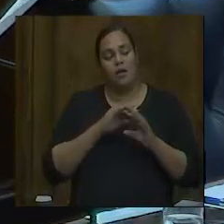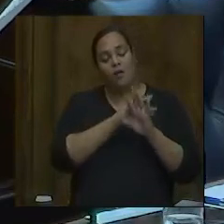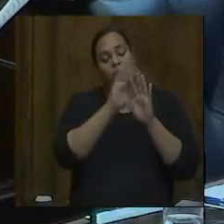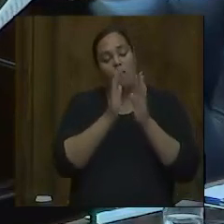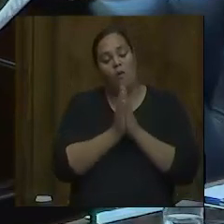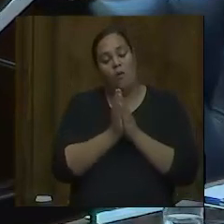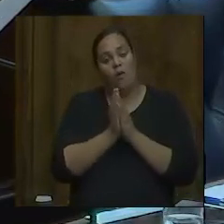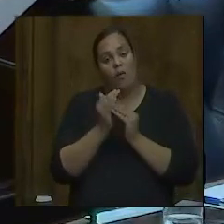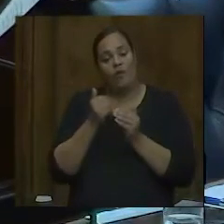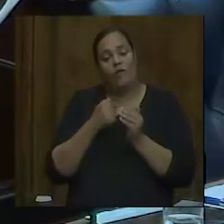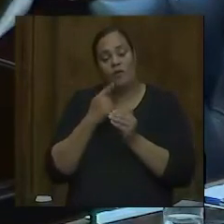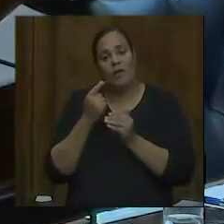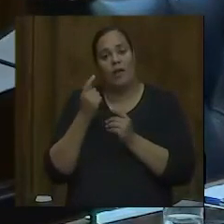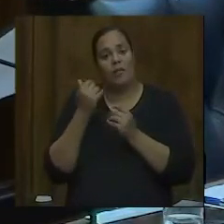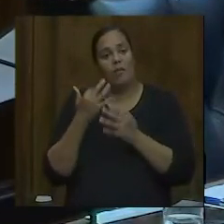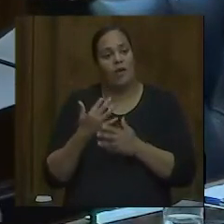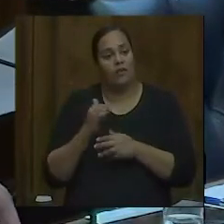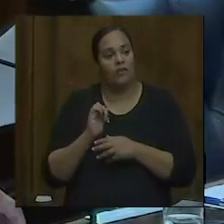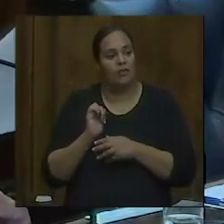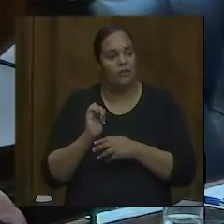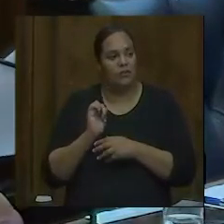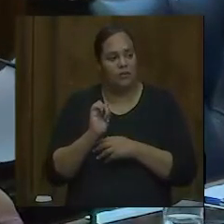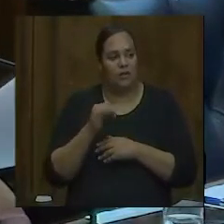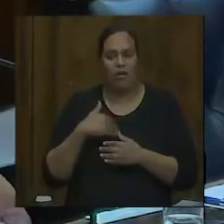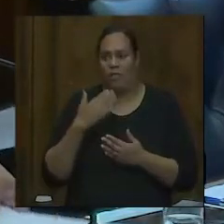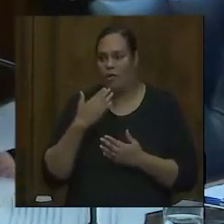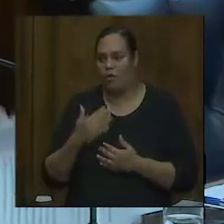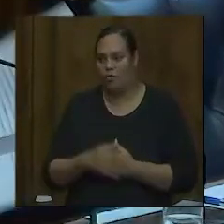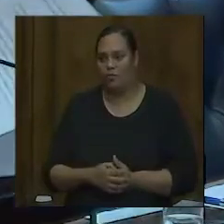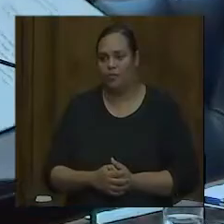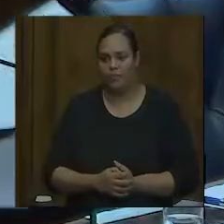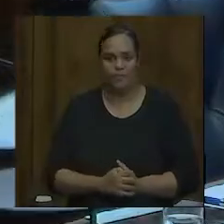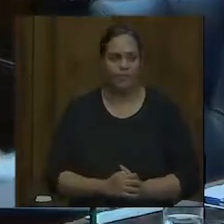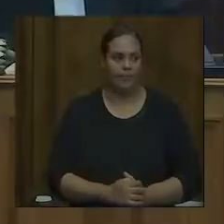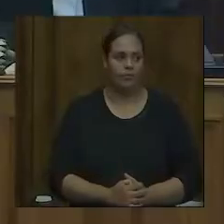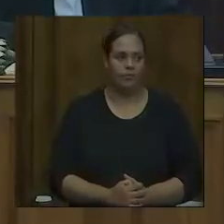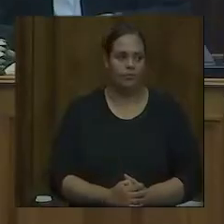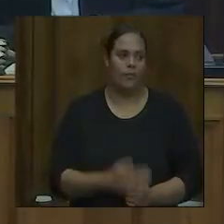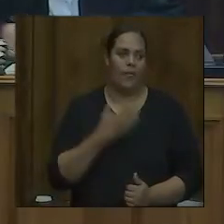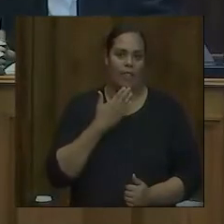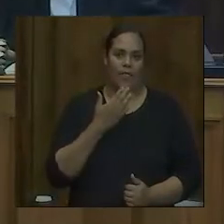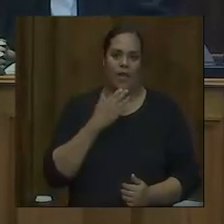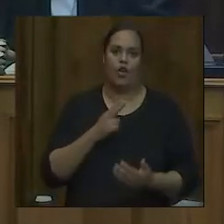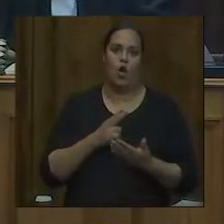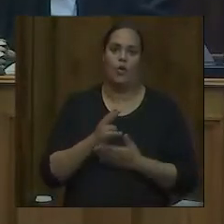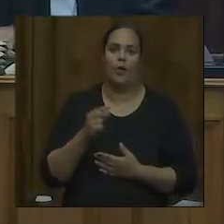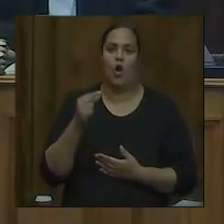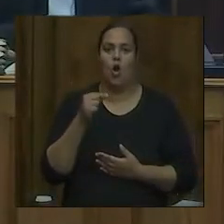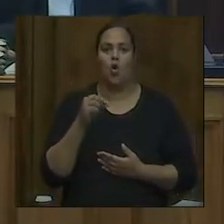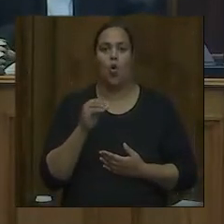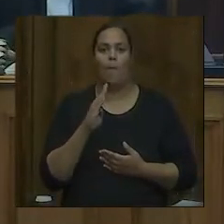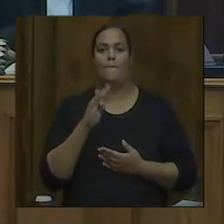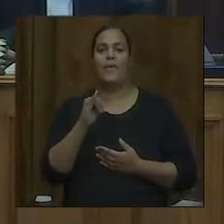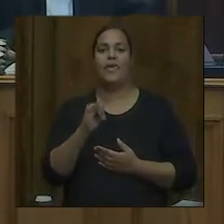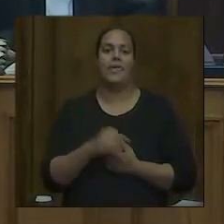above, this budget cannot be supported. I thank you, my speaker. Thank you, Honourable Gopi.